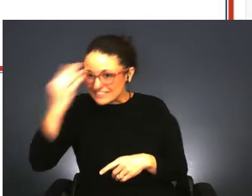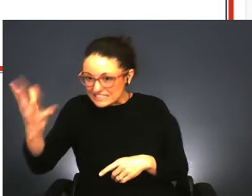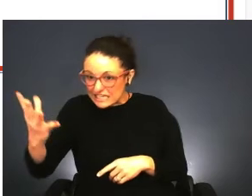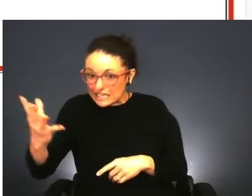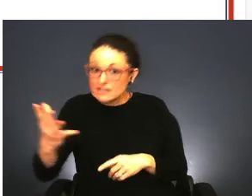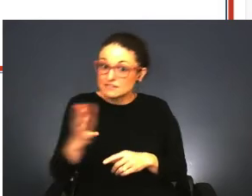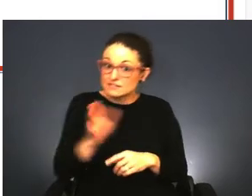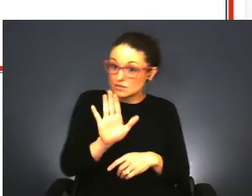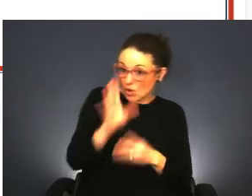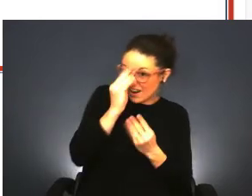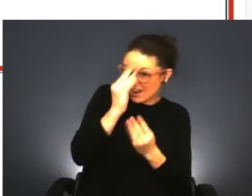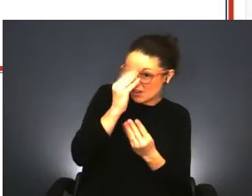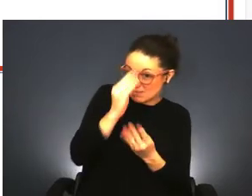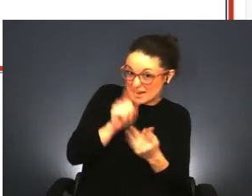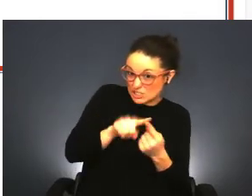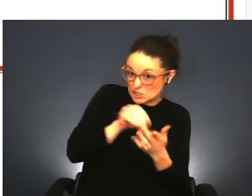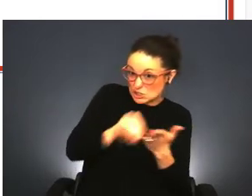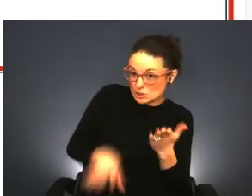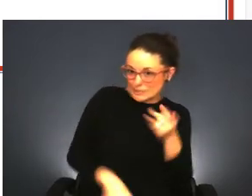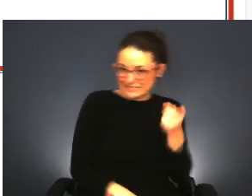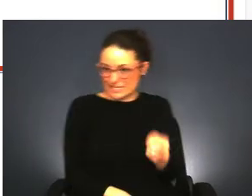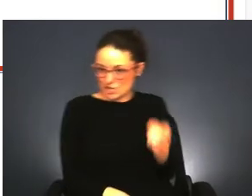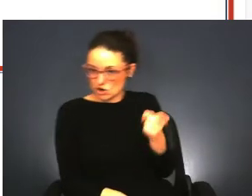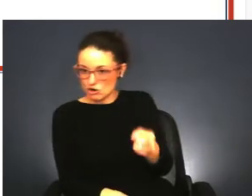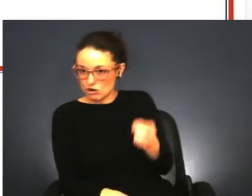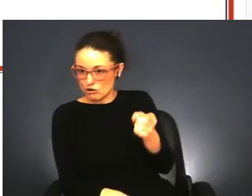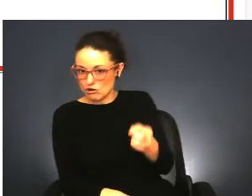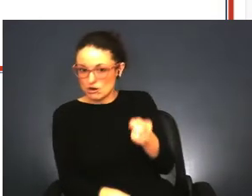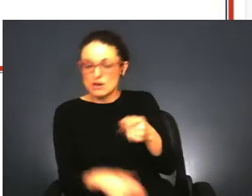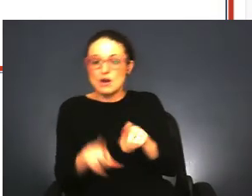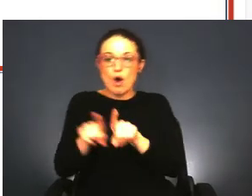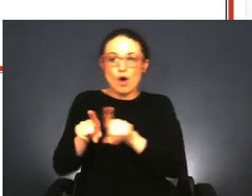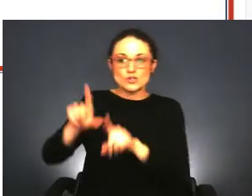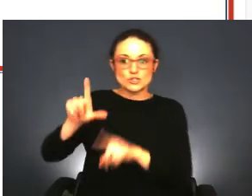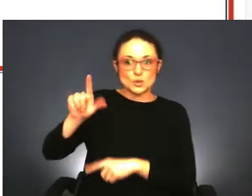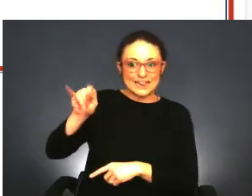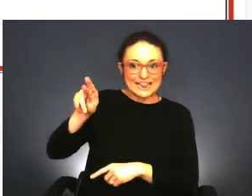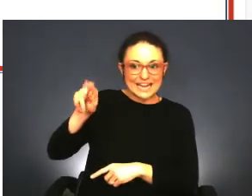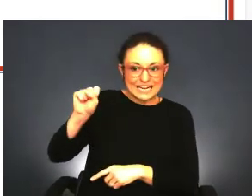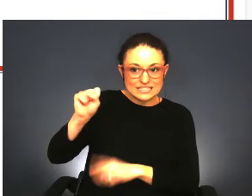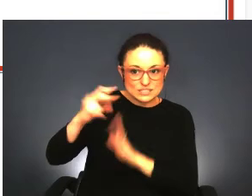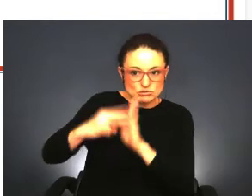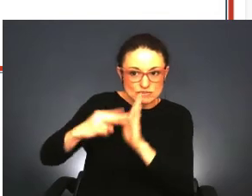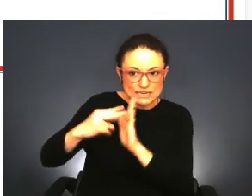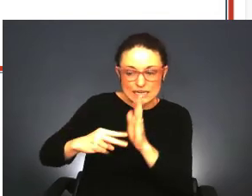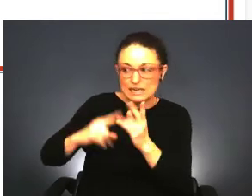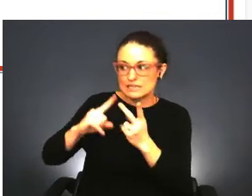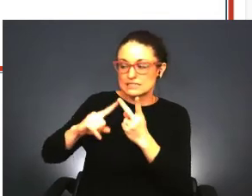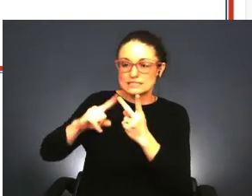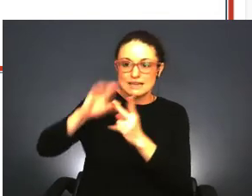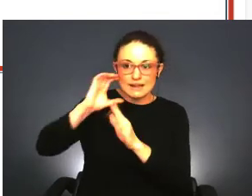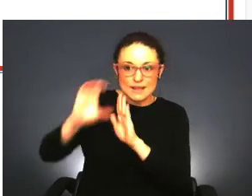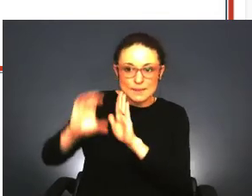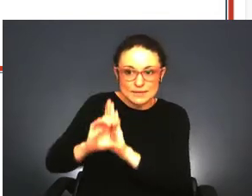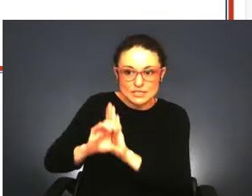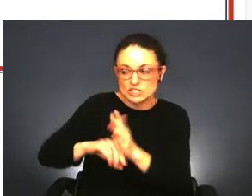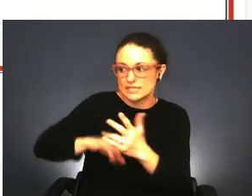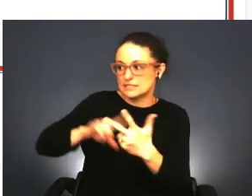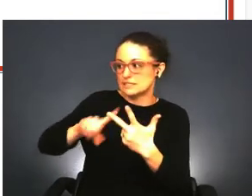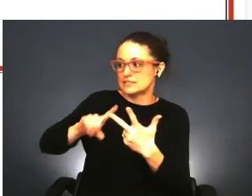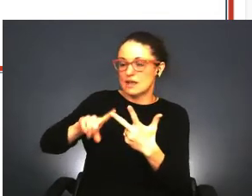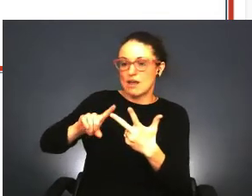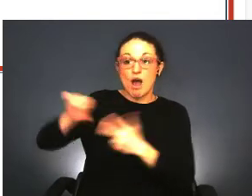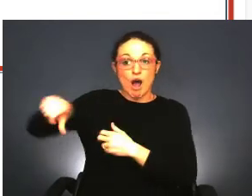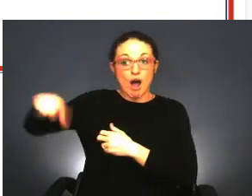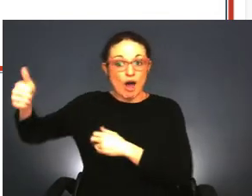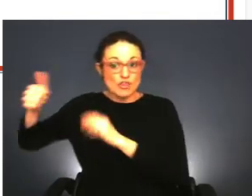students. Okay. This could also be links to readings, could be images, could be links to other parts of the course.